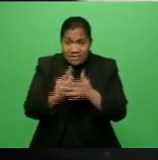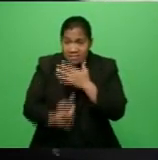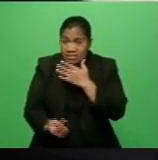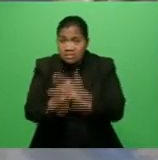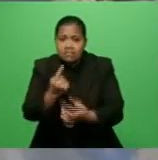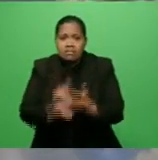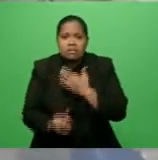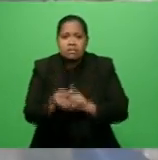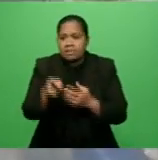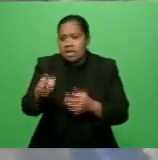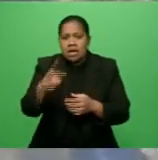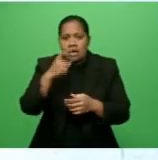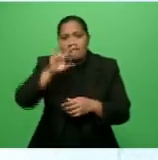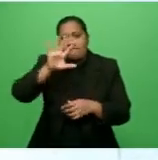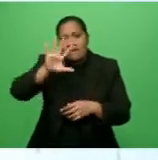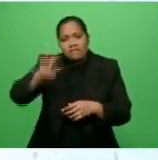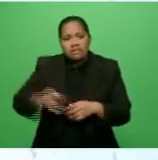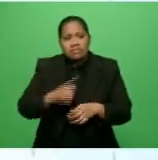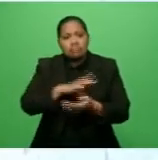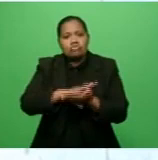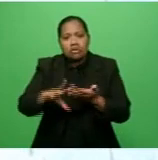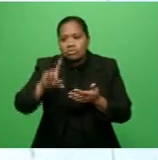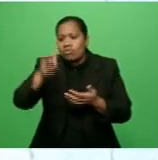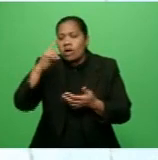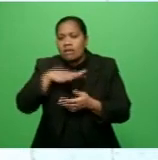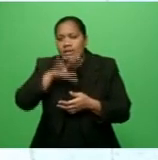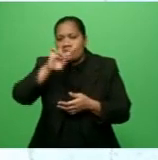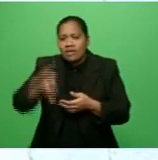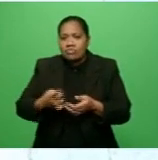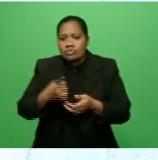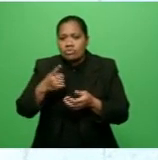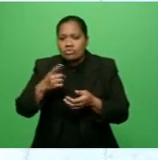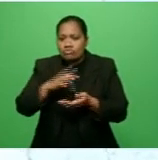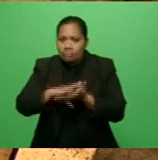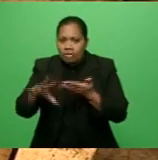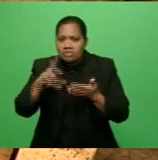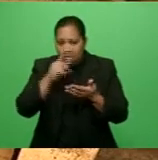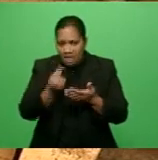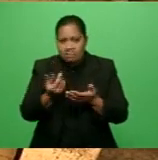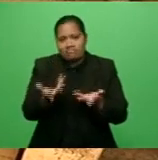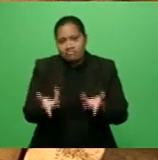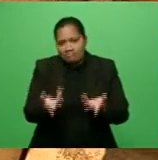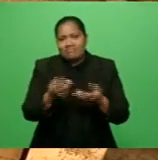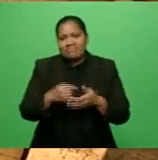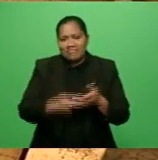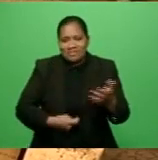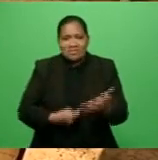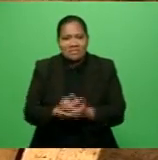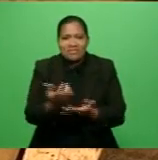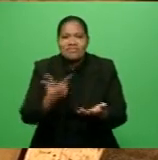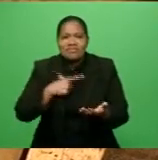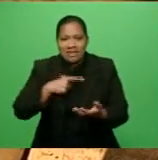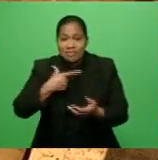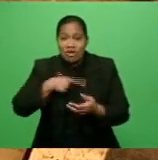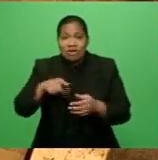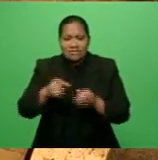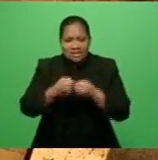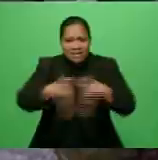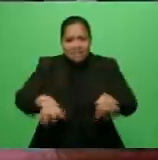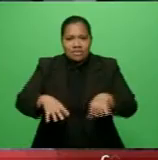from $5,000 to $100,000 depending on the type of offences. Pranita Prakash, FBC